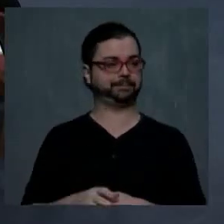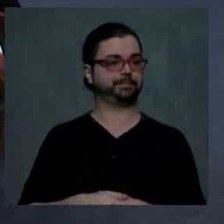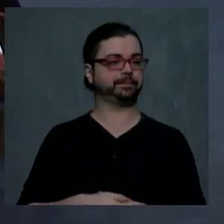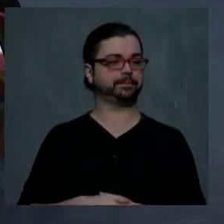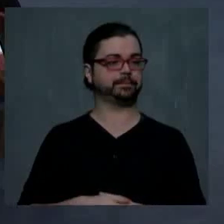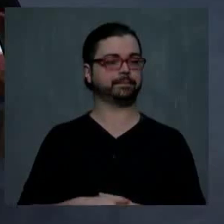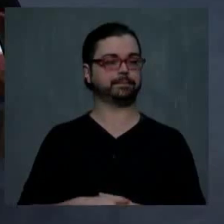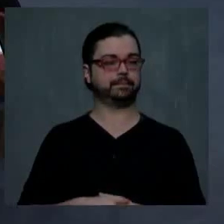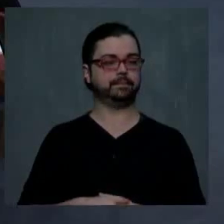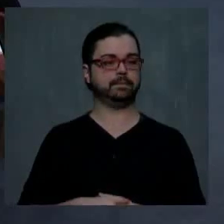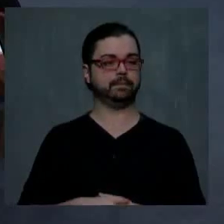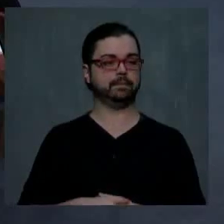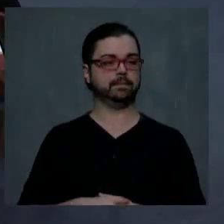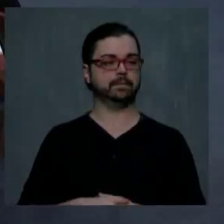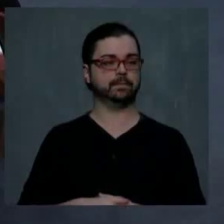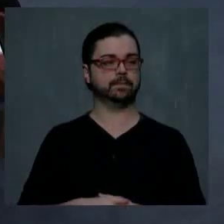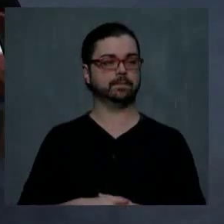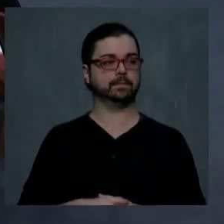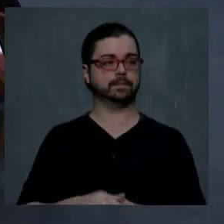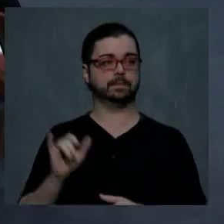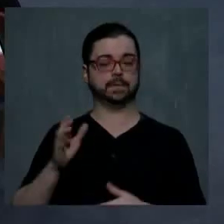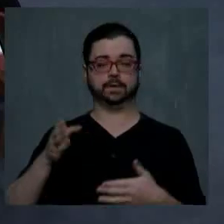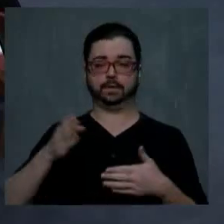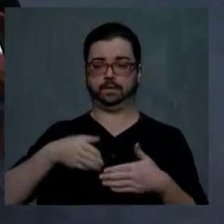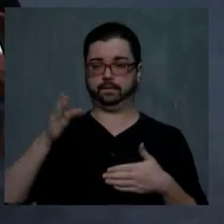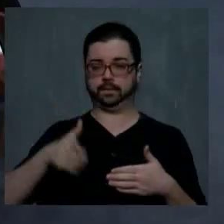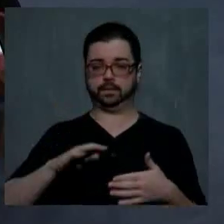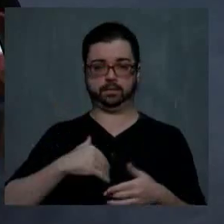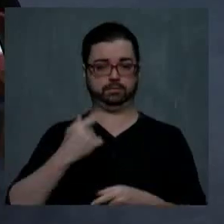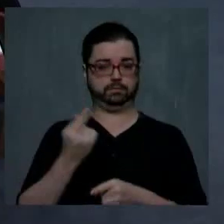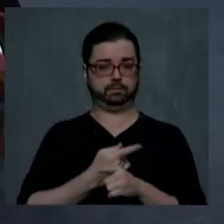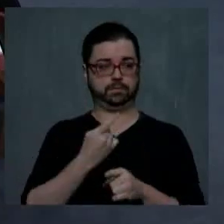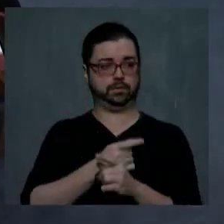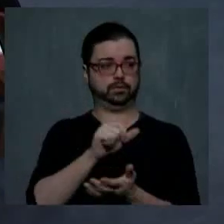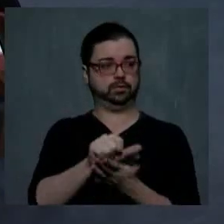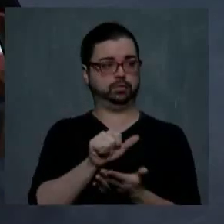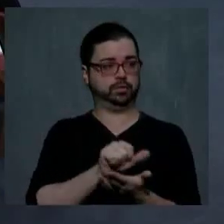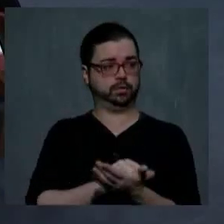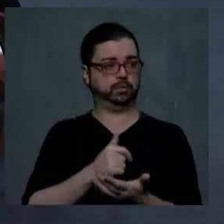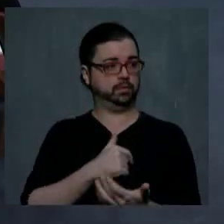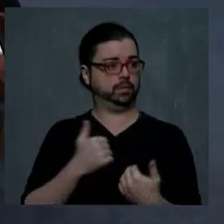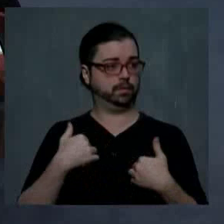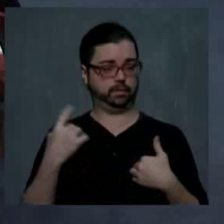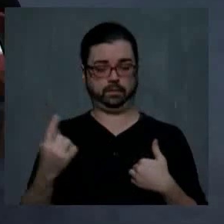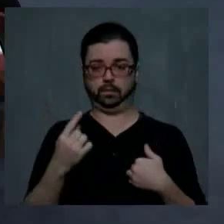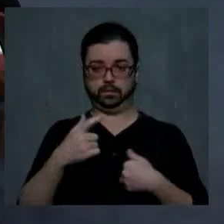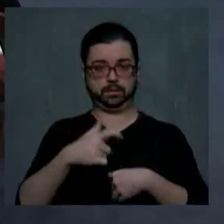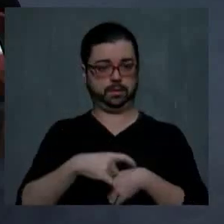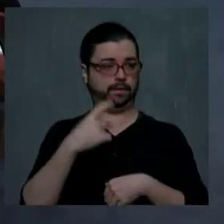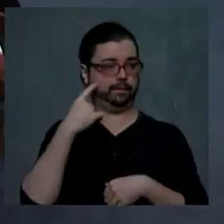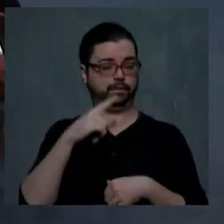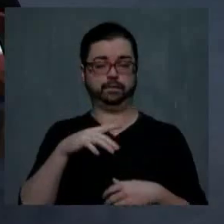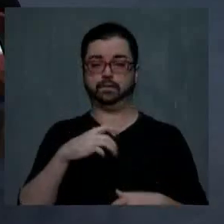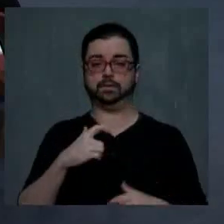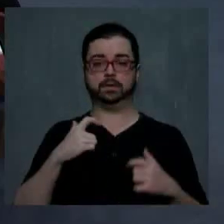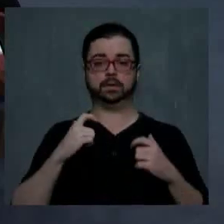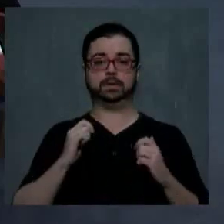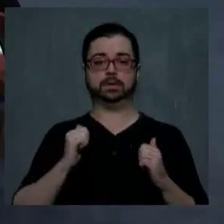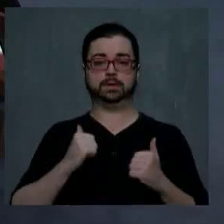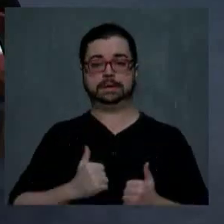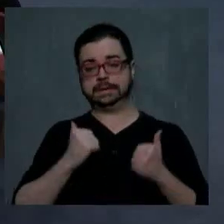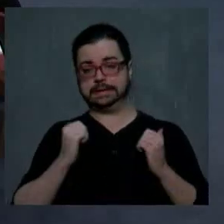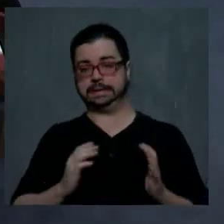All right, that finishes out the regular agenda. We do have always time for citizen communication. If anyone wants to